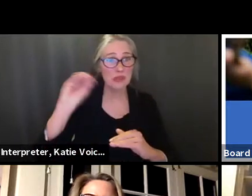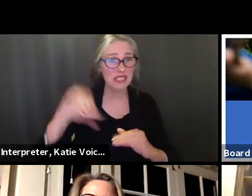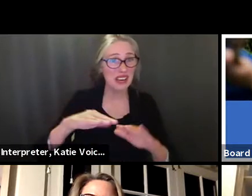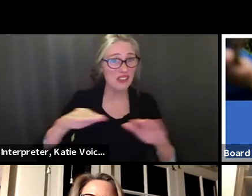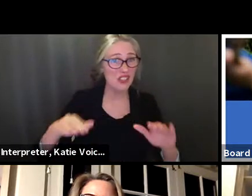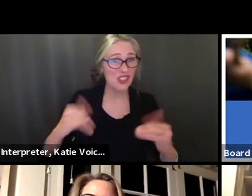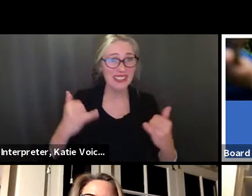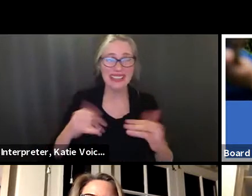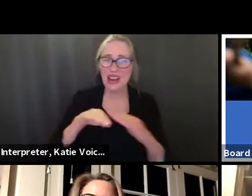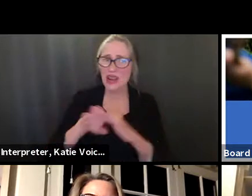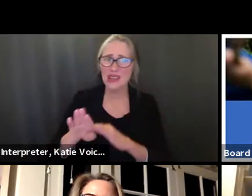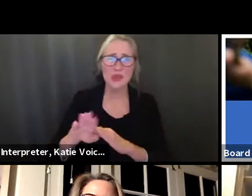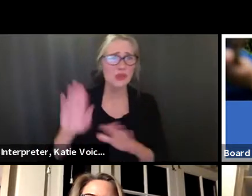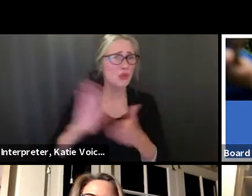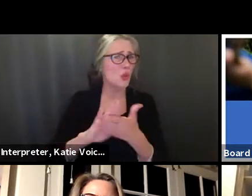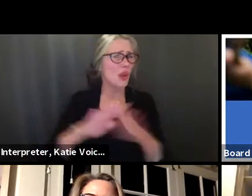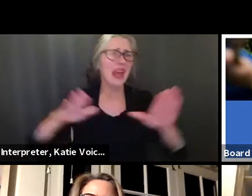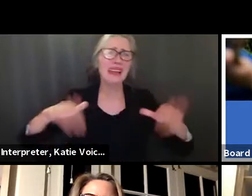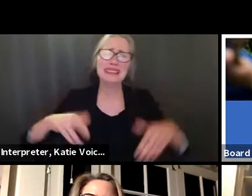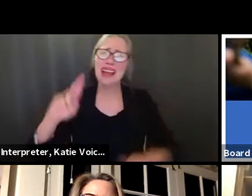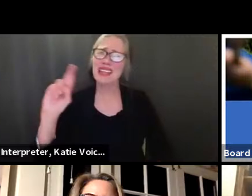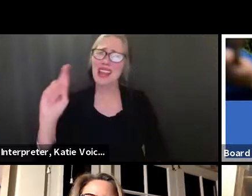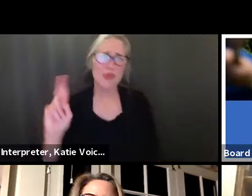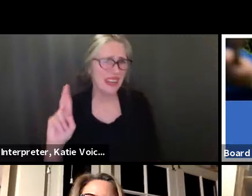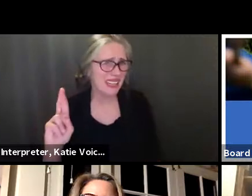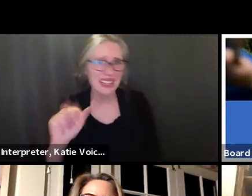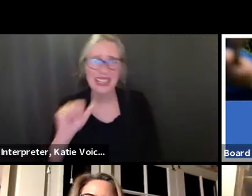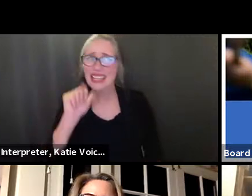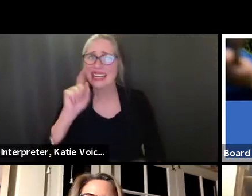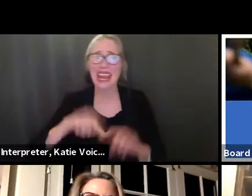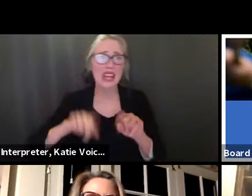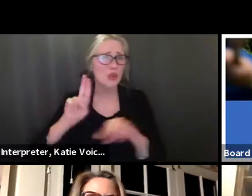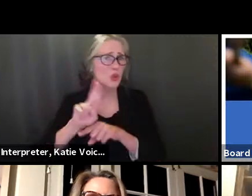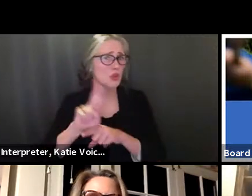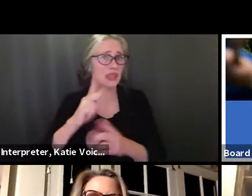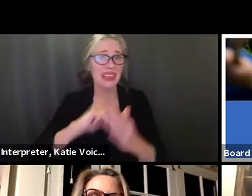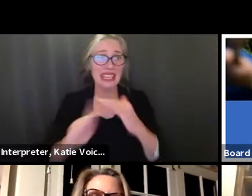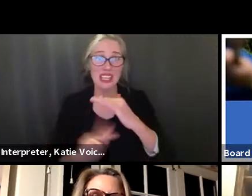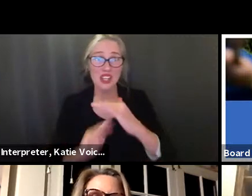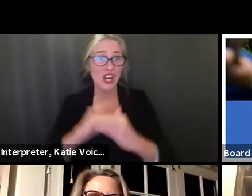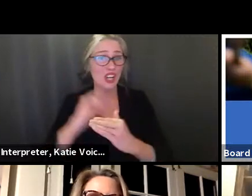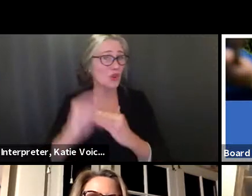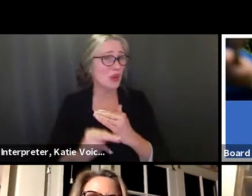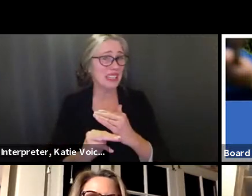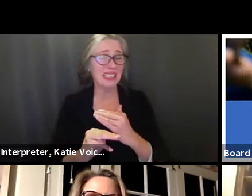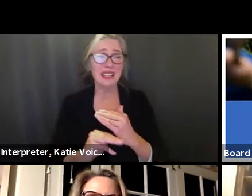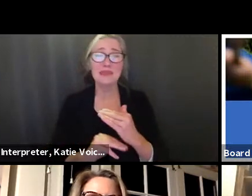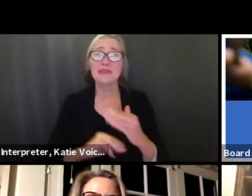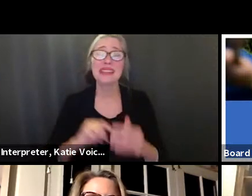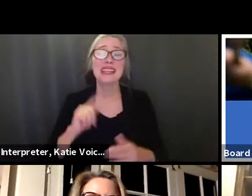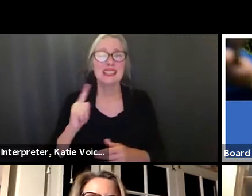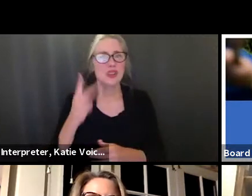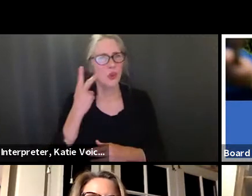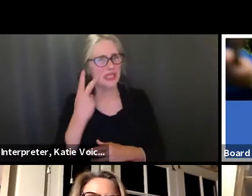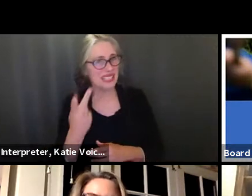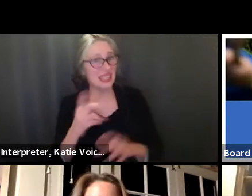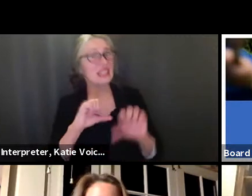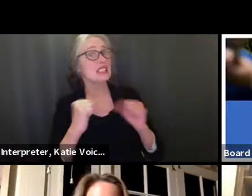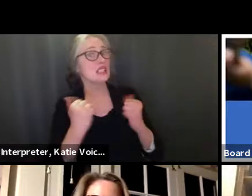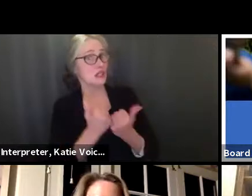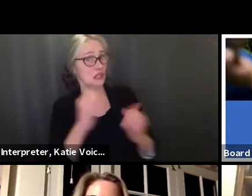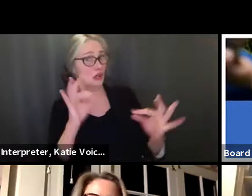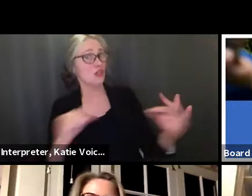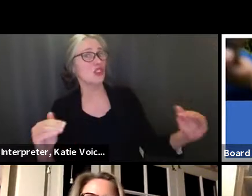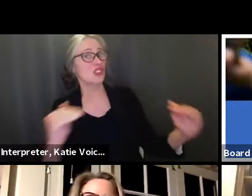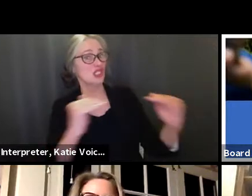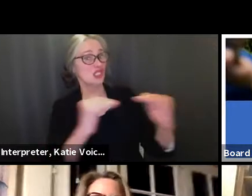are entering school ready to access kindergarten curriculum across our county. We consider this a social justice issue that needs